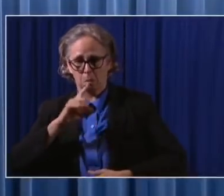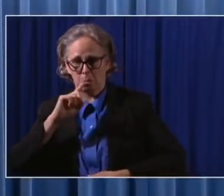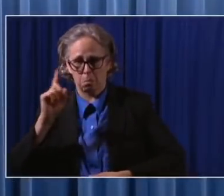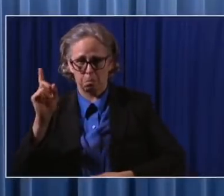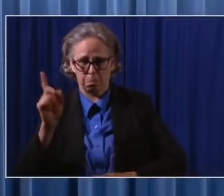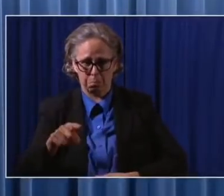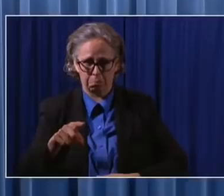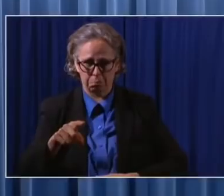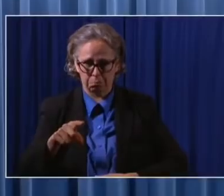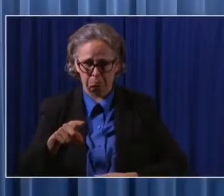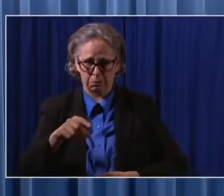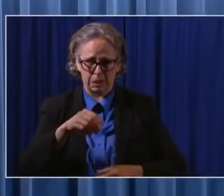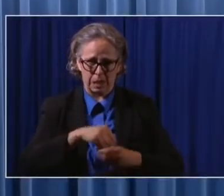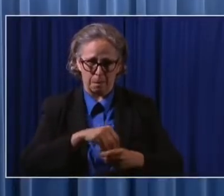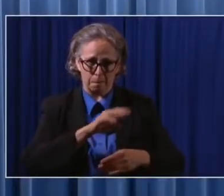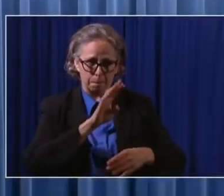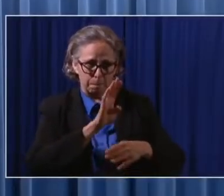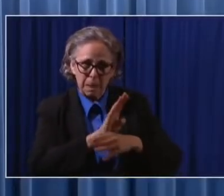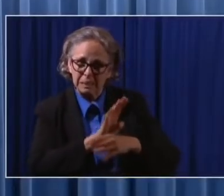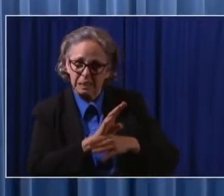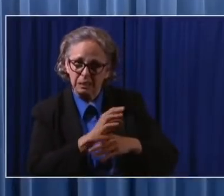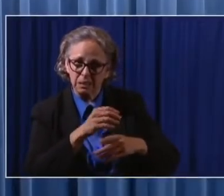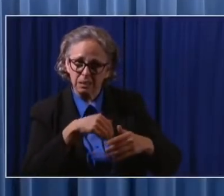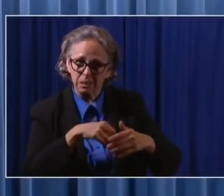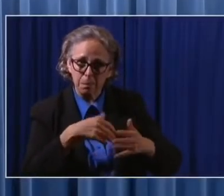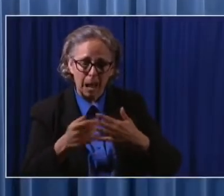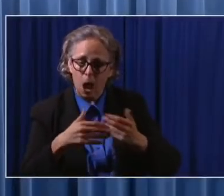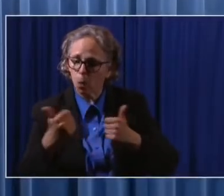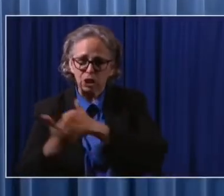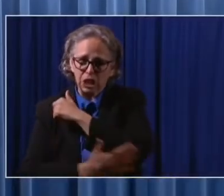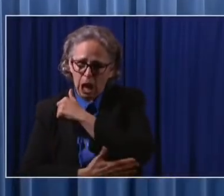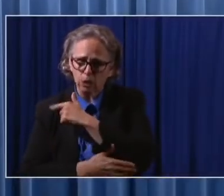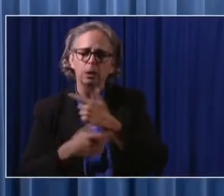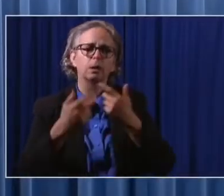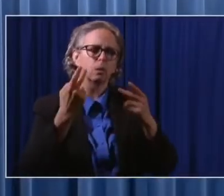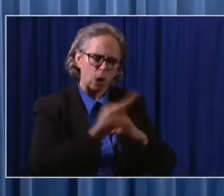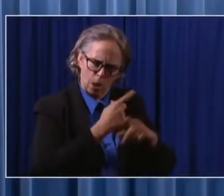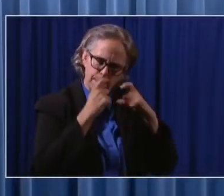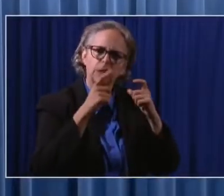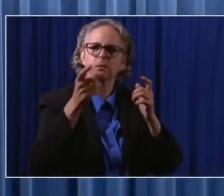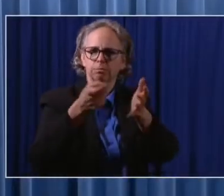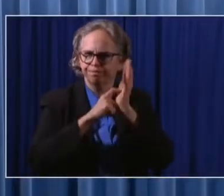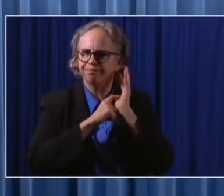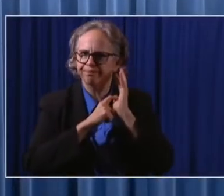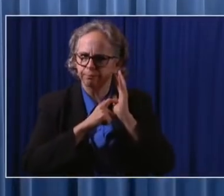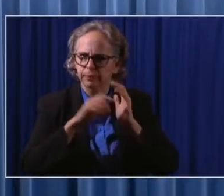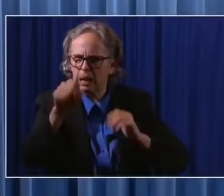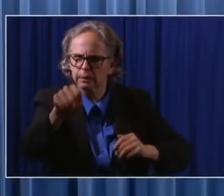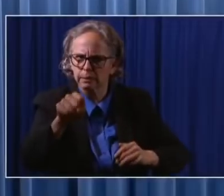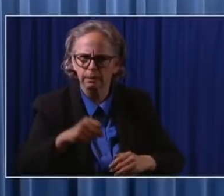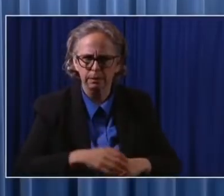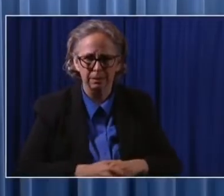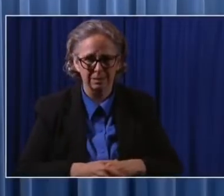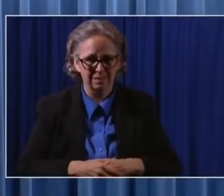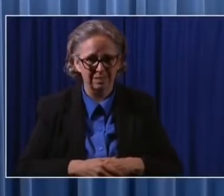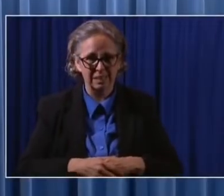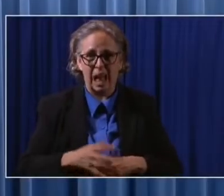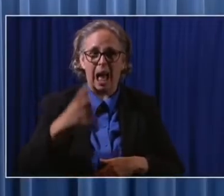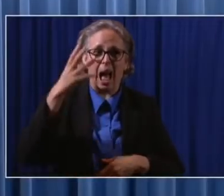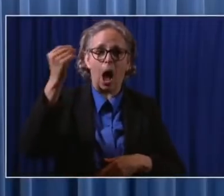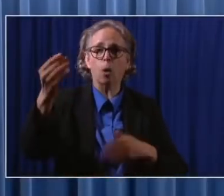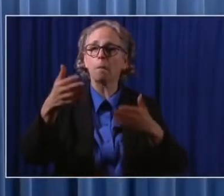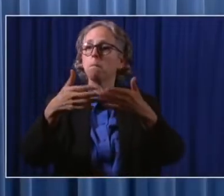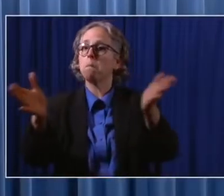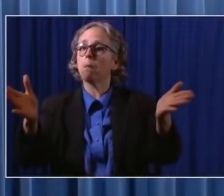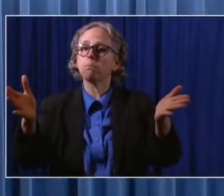county you're in, you have to wear a mask at that business. But if you're out in public,